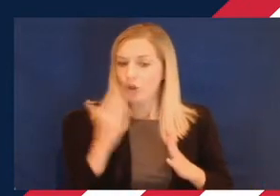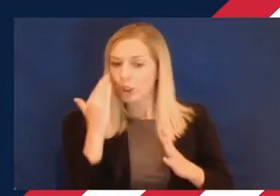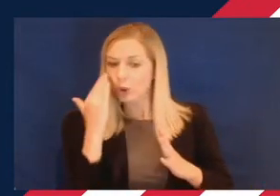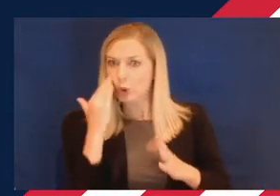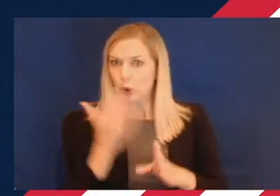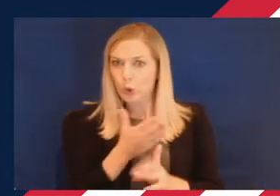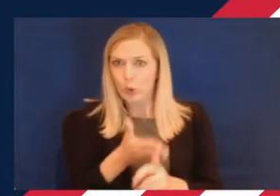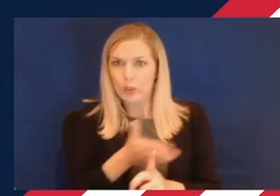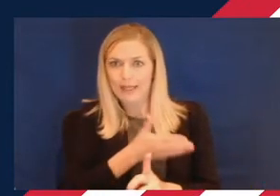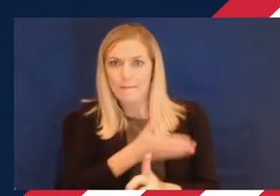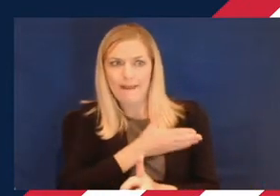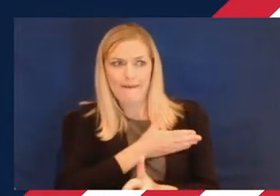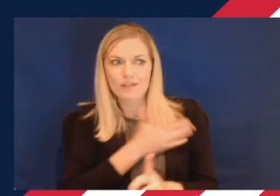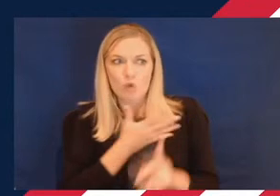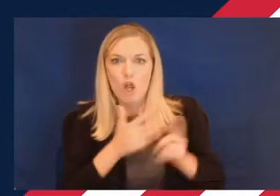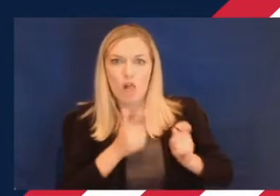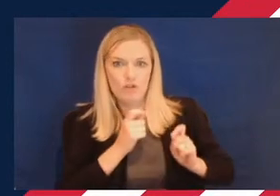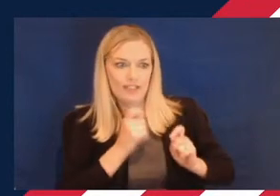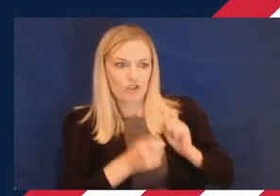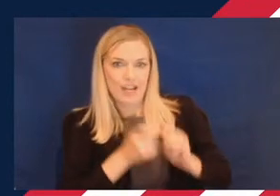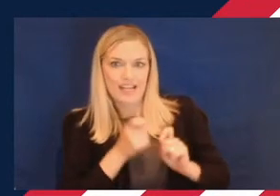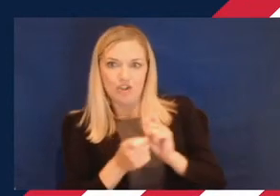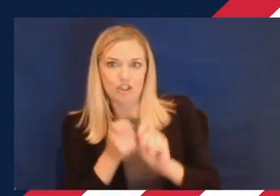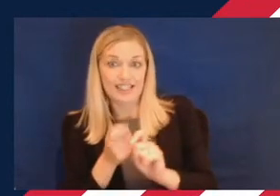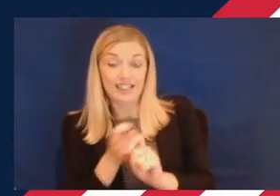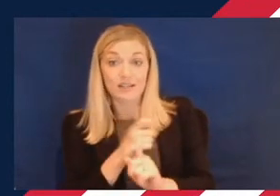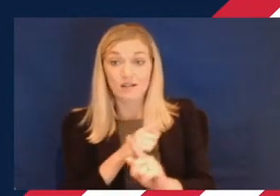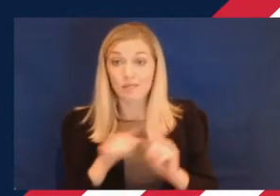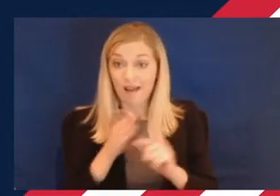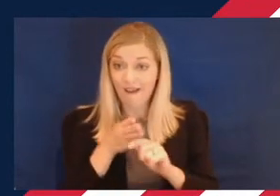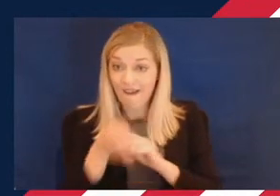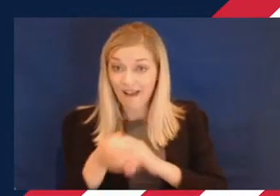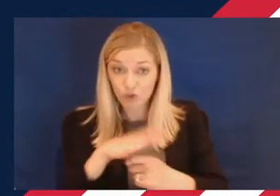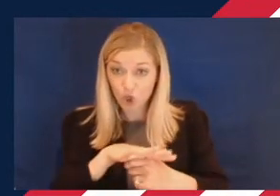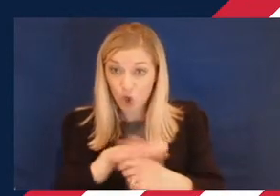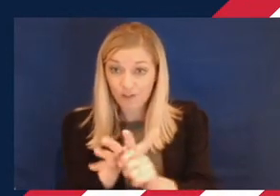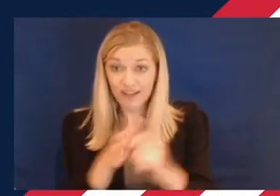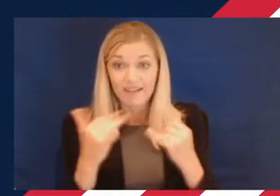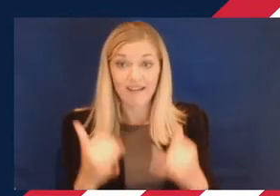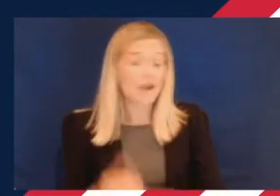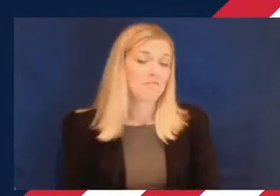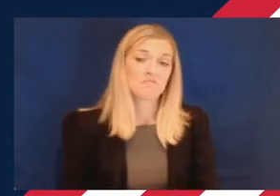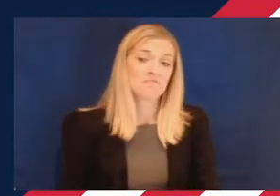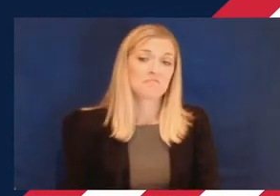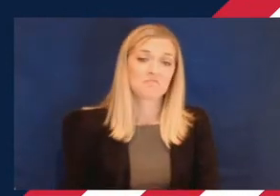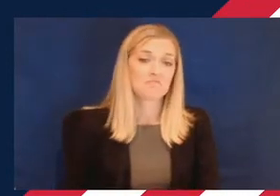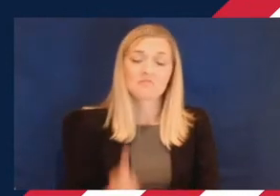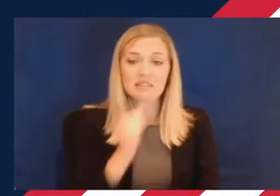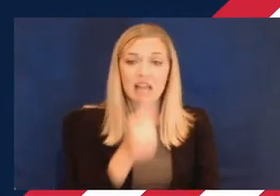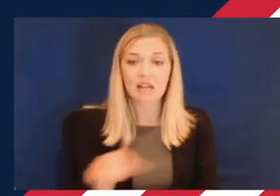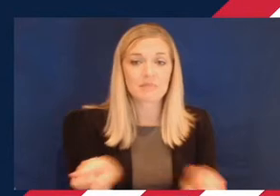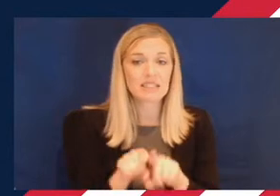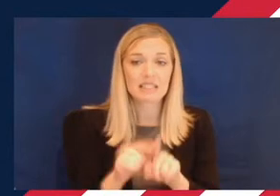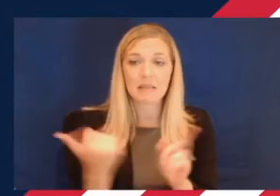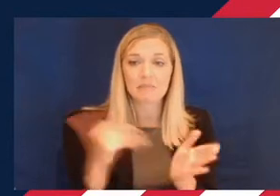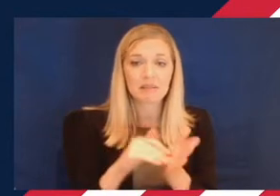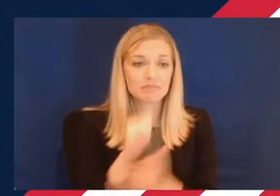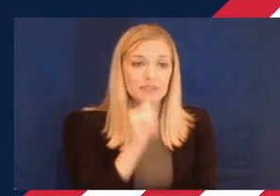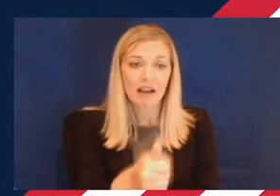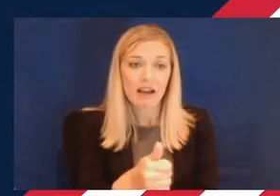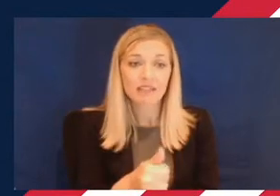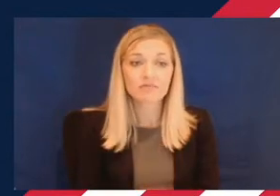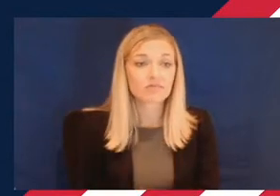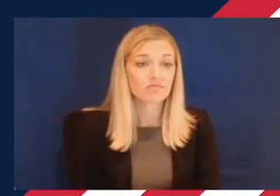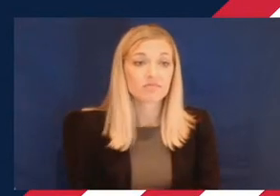Post-COVID, it's not going to be the same. Look, I feel like we're working in a fishbowl. This weekend I opened